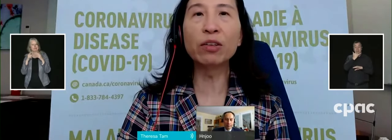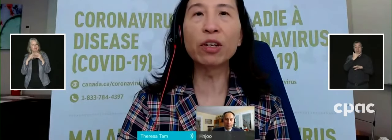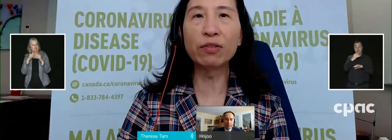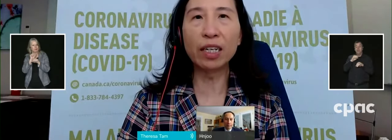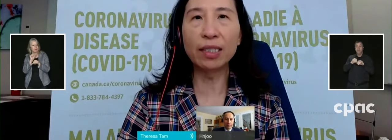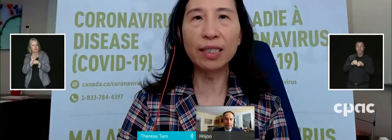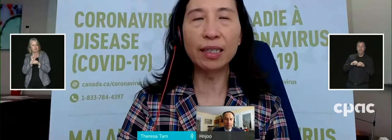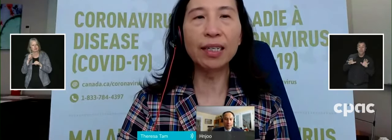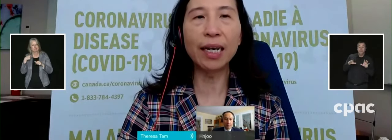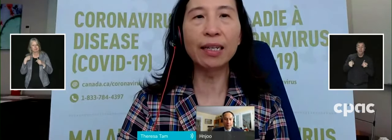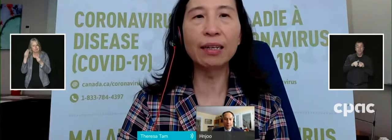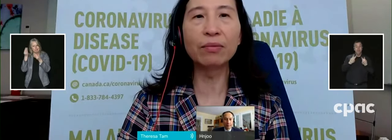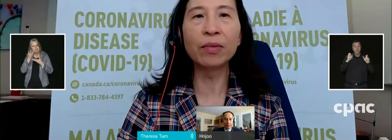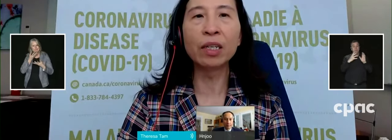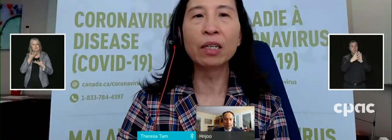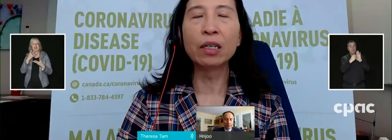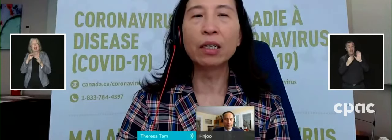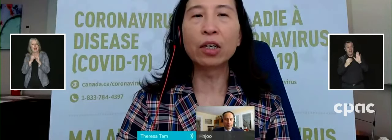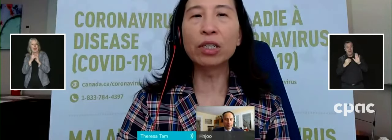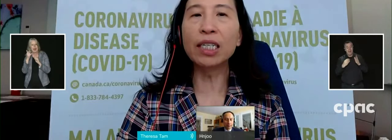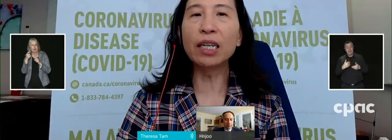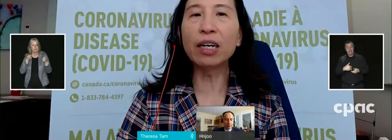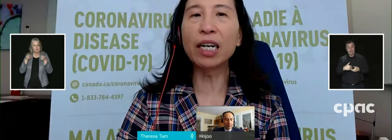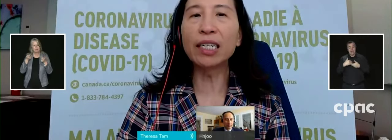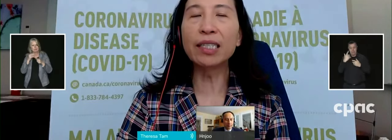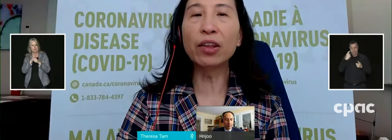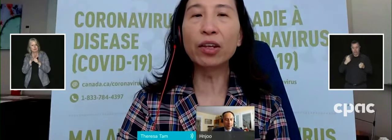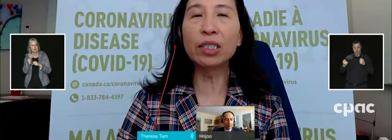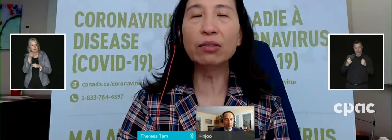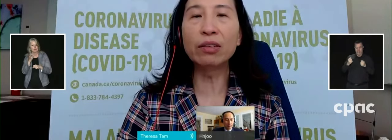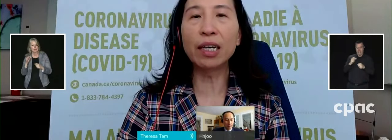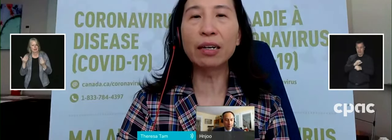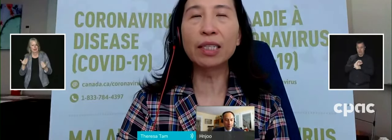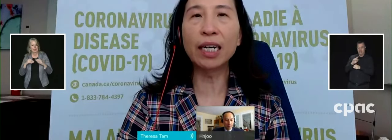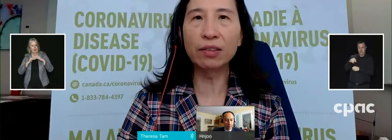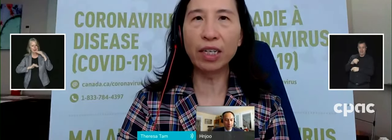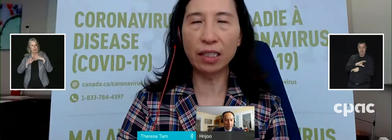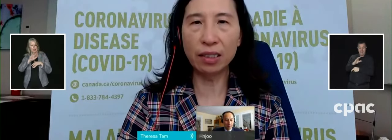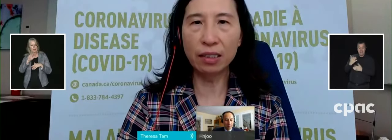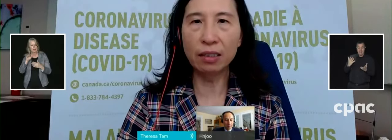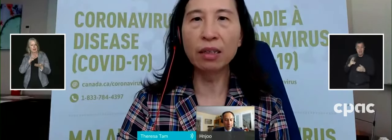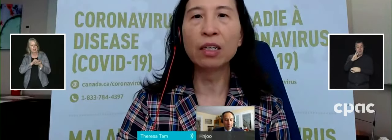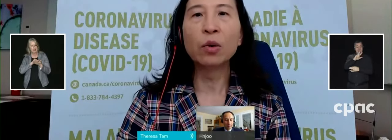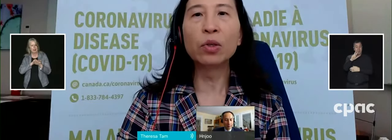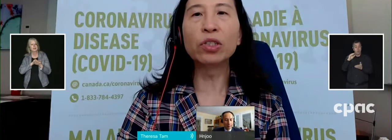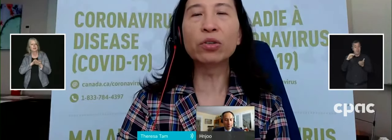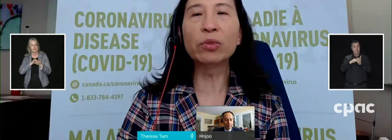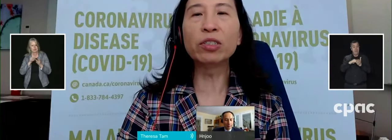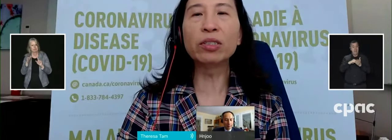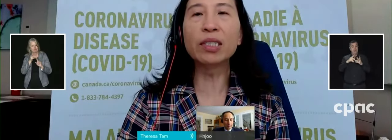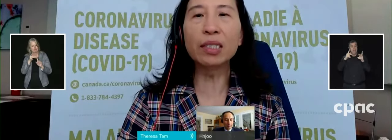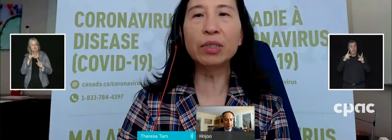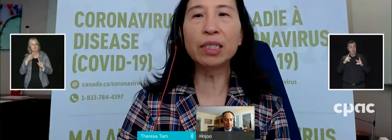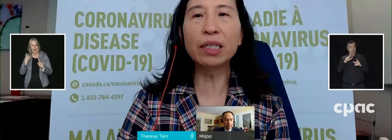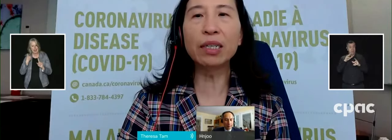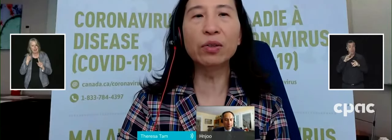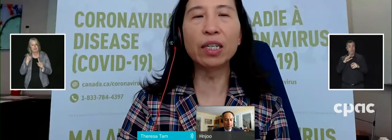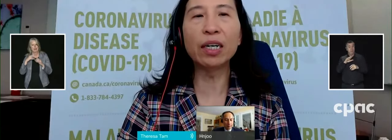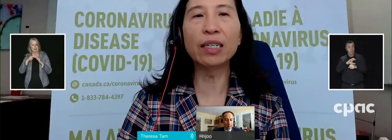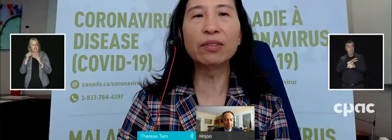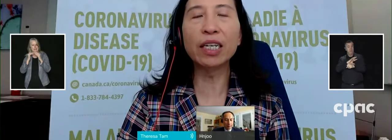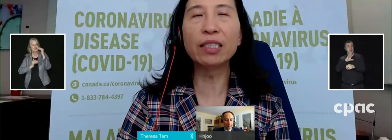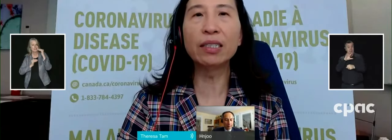ongoing management of COVID-19 in Canada. Currently, there are less than 33,000 active cases, which is almost